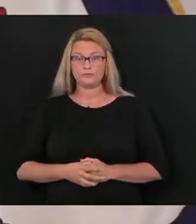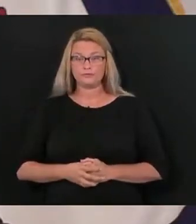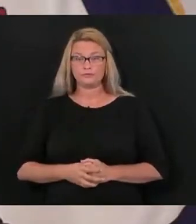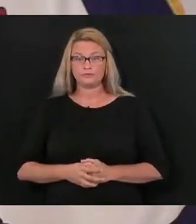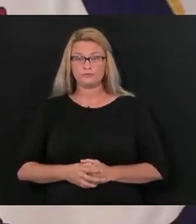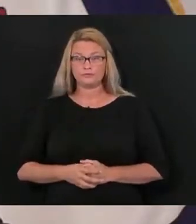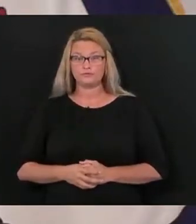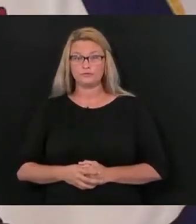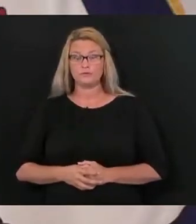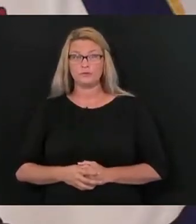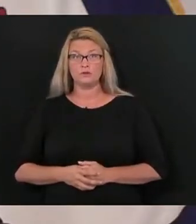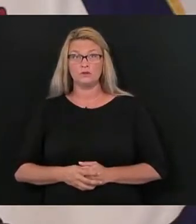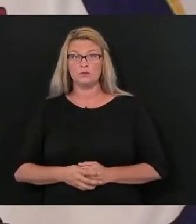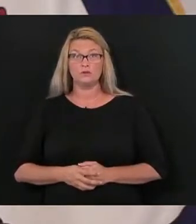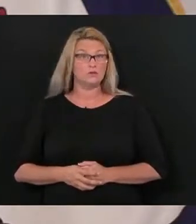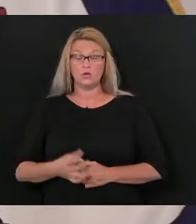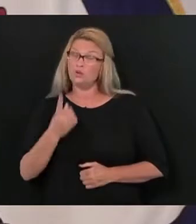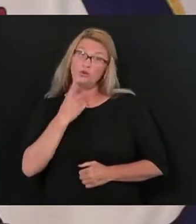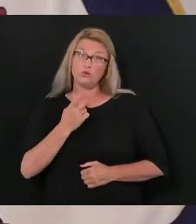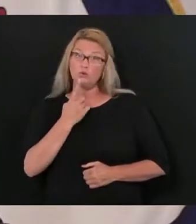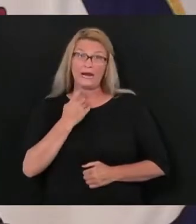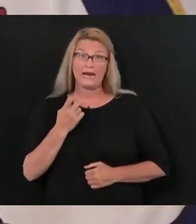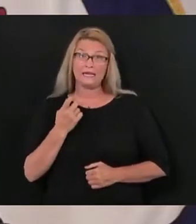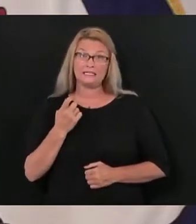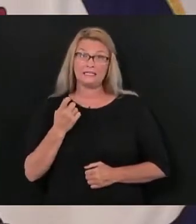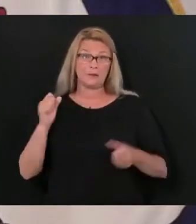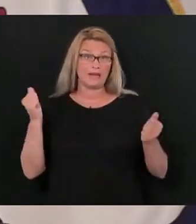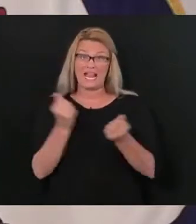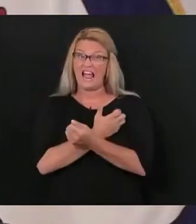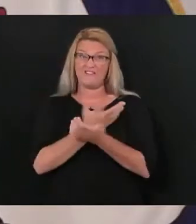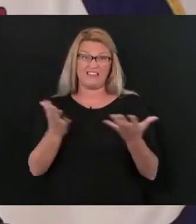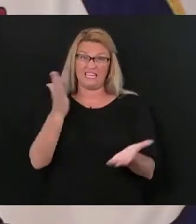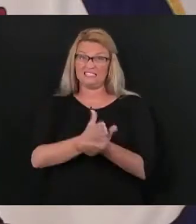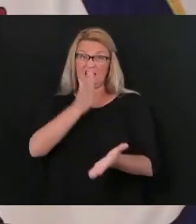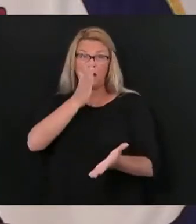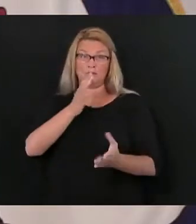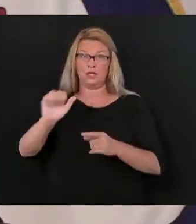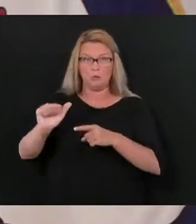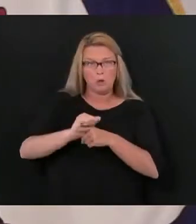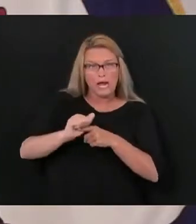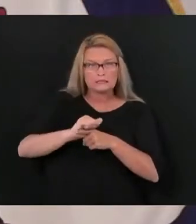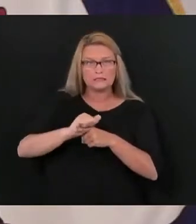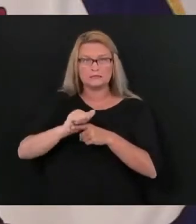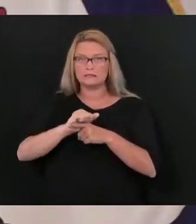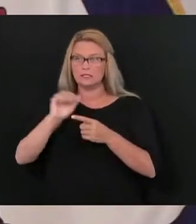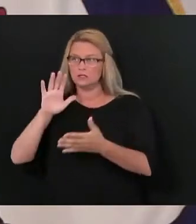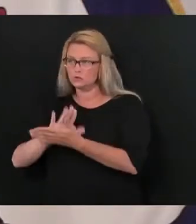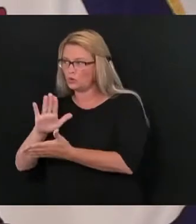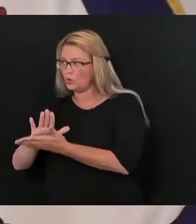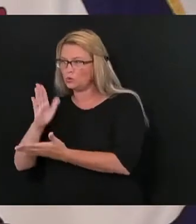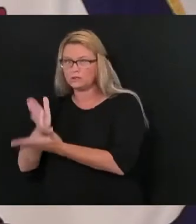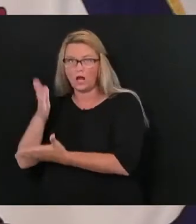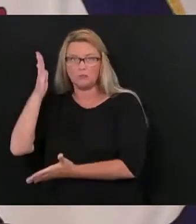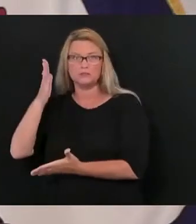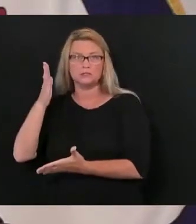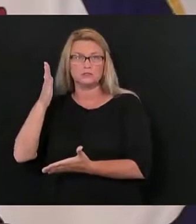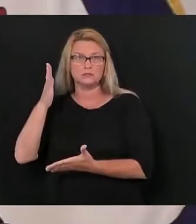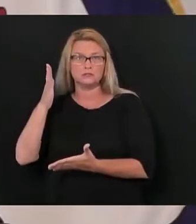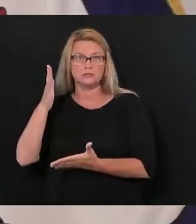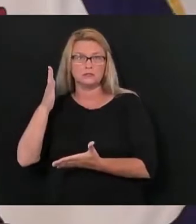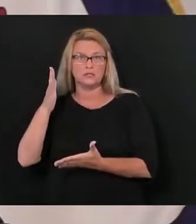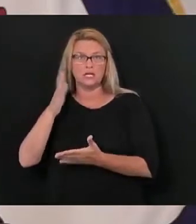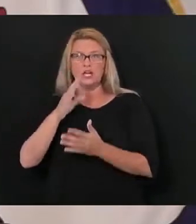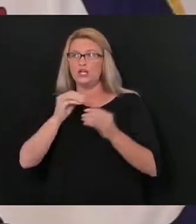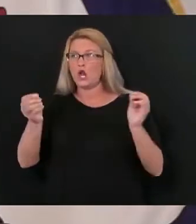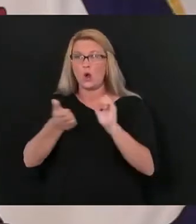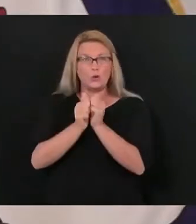being in the red county, that means everything stops. Practice stops, the school stops, surely no